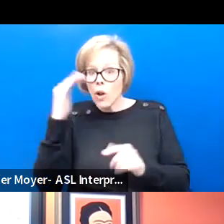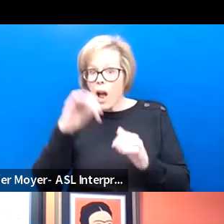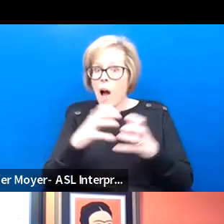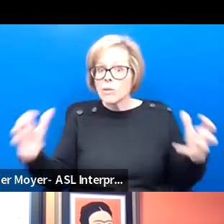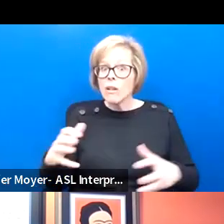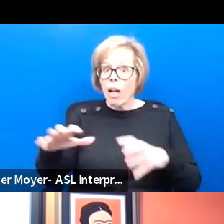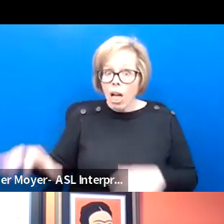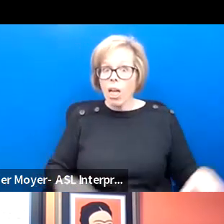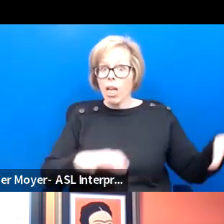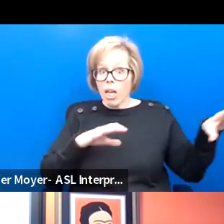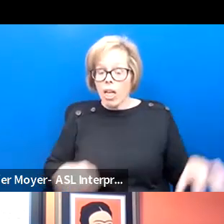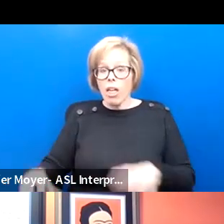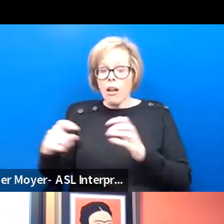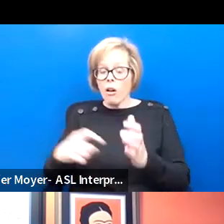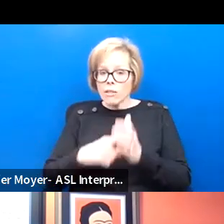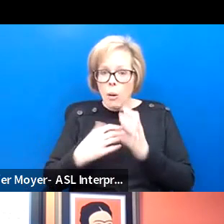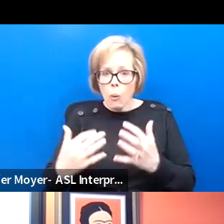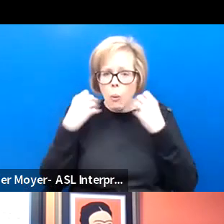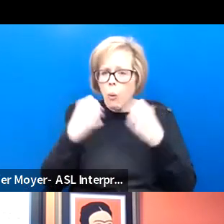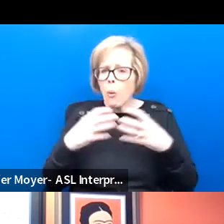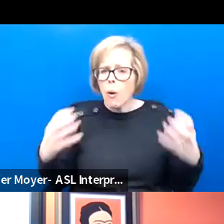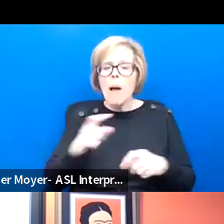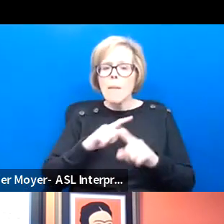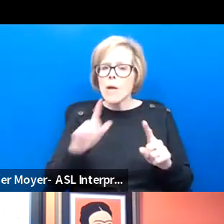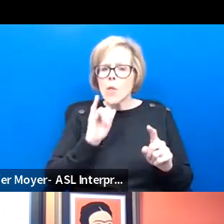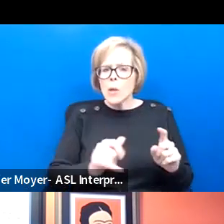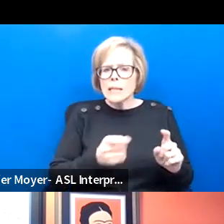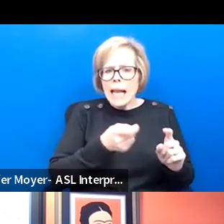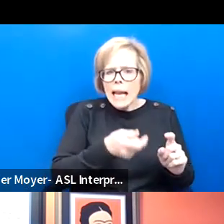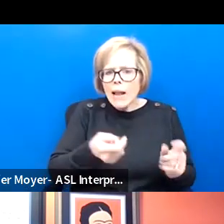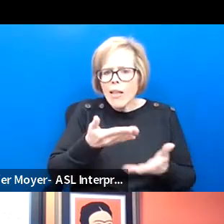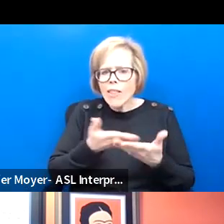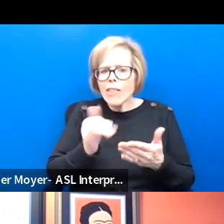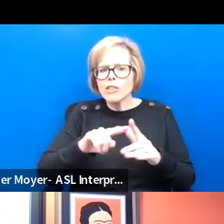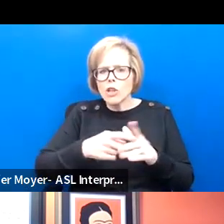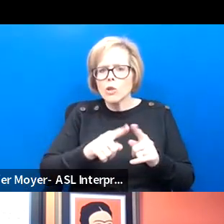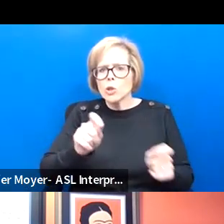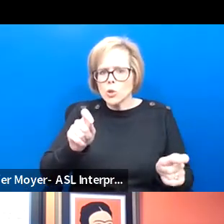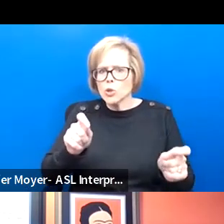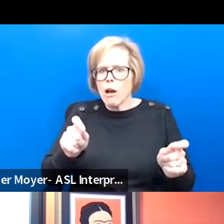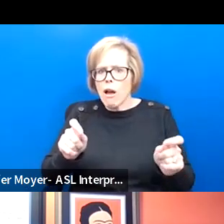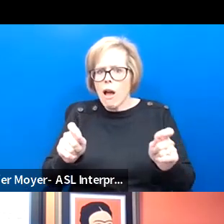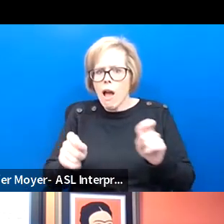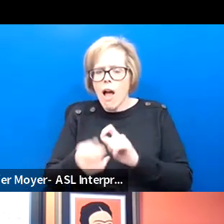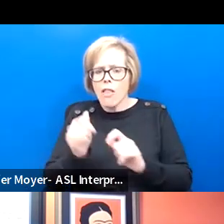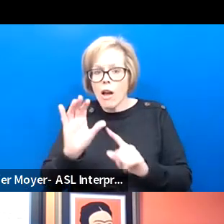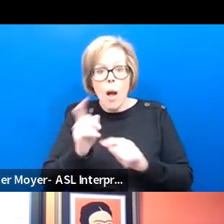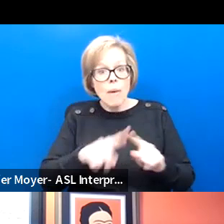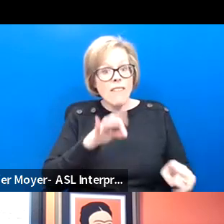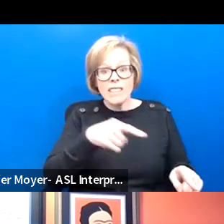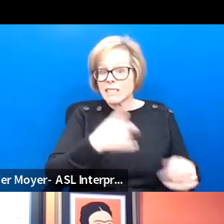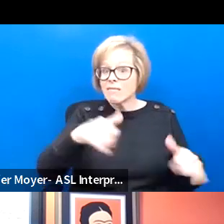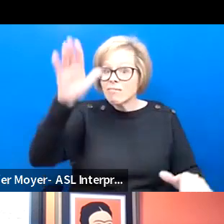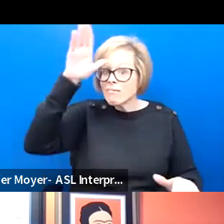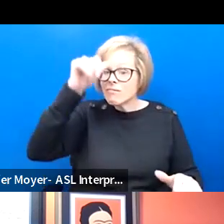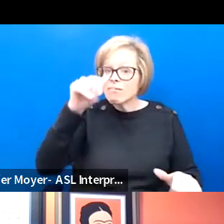work and effort this takes? But it was those small little things that started moving the needle. And then, of course, if they still belligerently ignoring